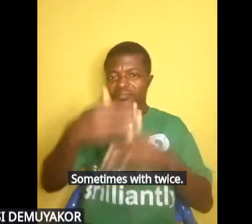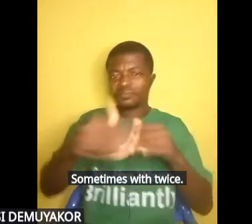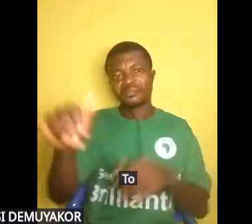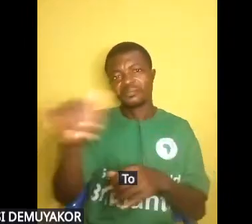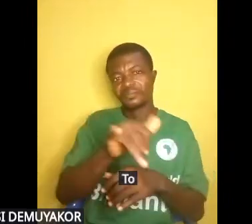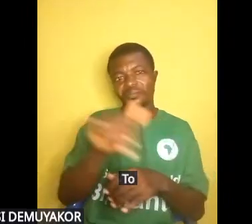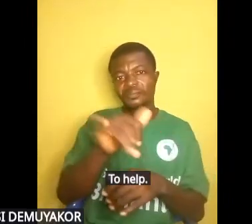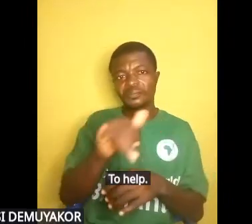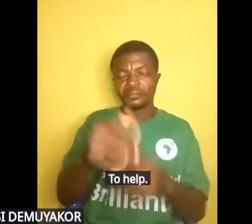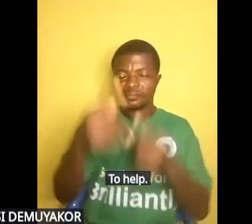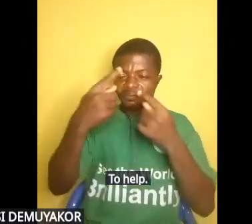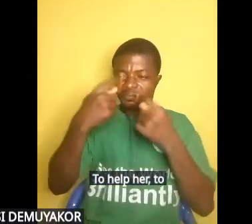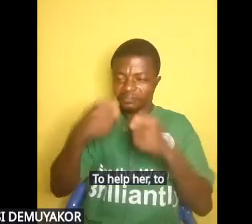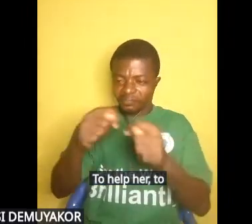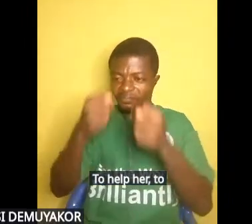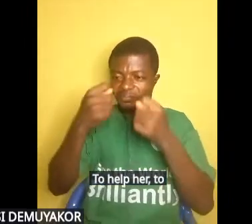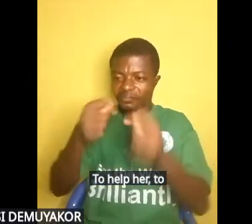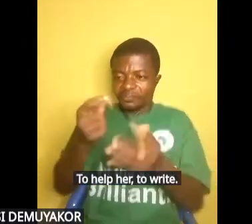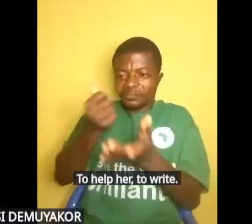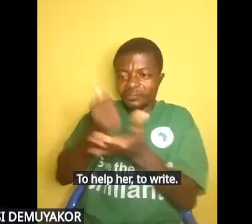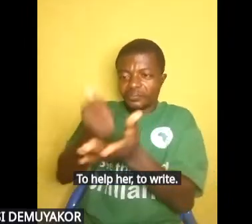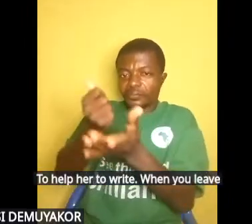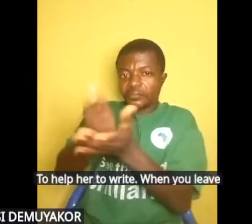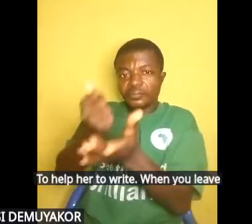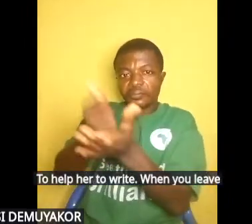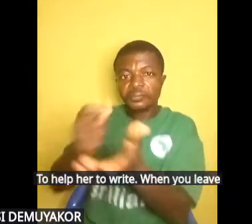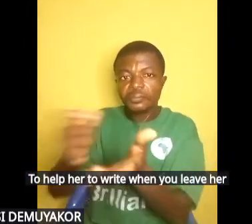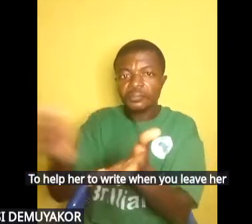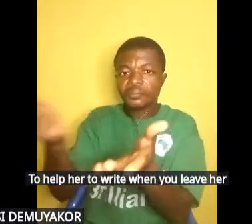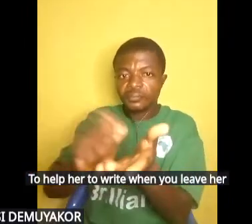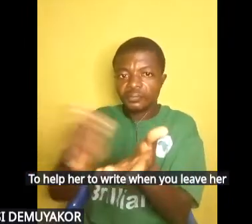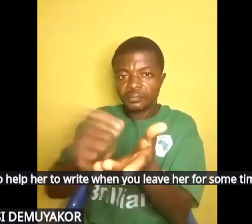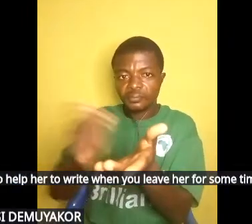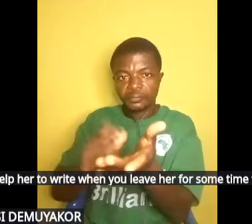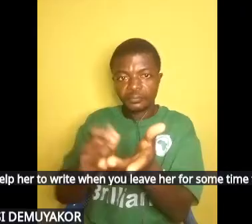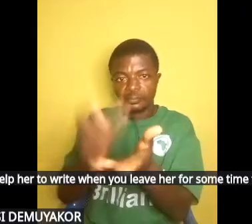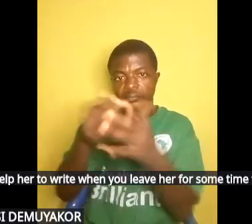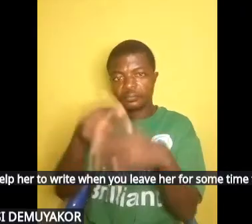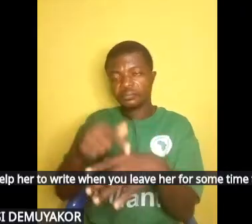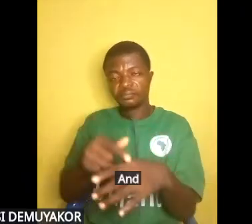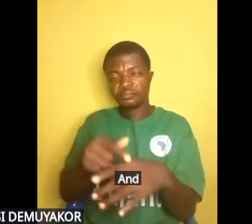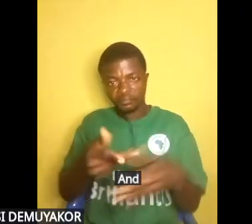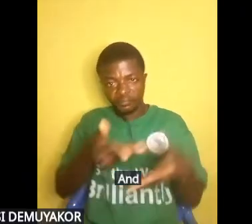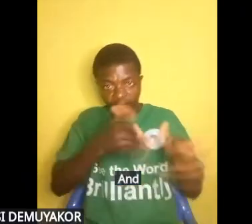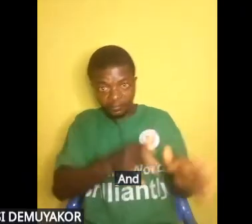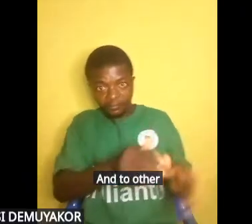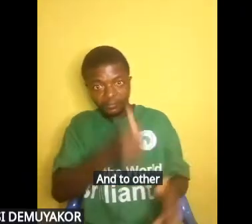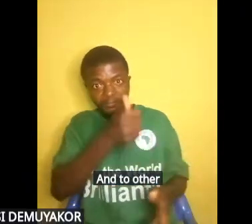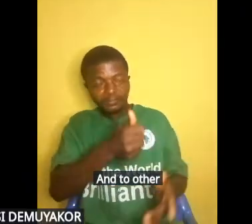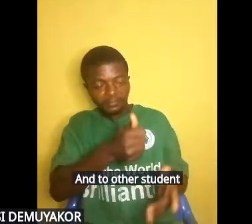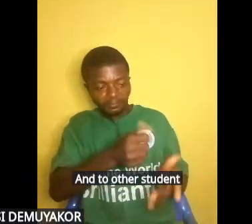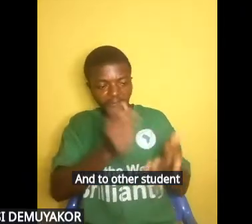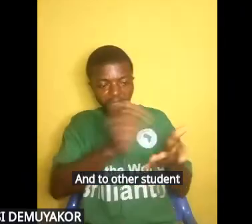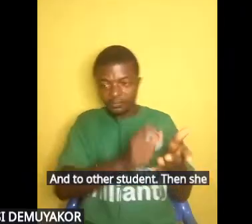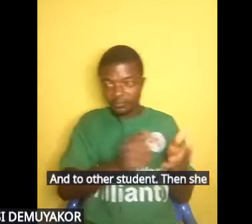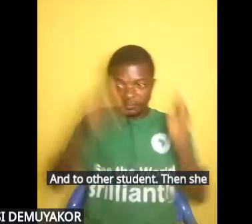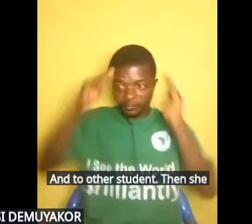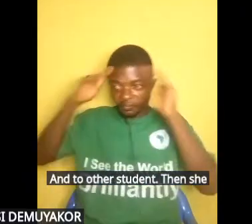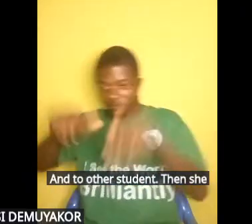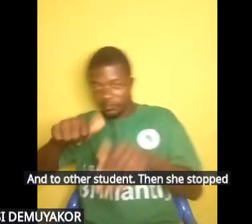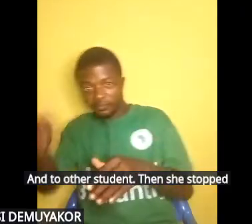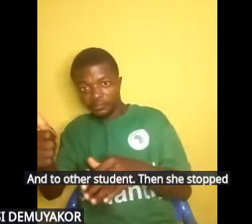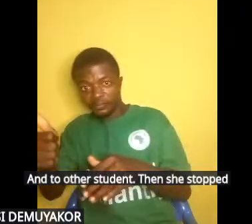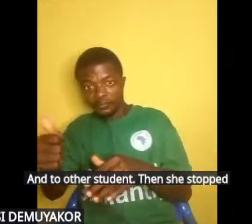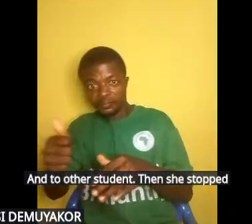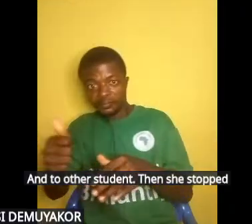help her to write. When you leave her for some time to attend to other students, then she stops.